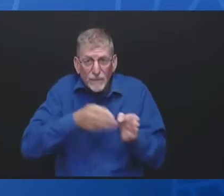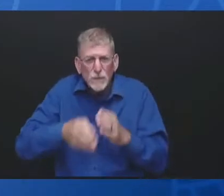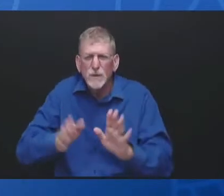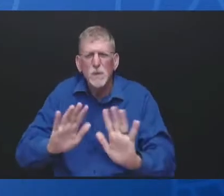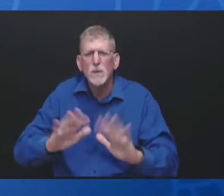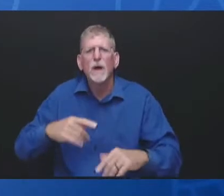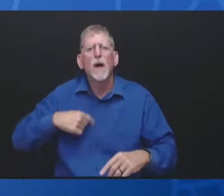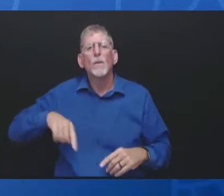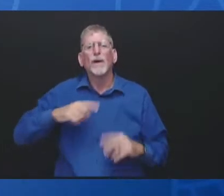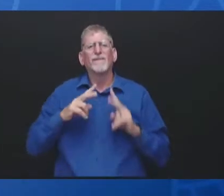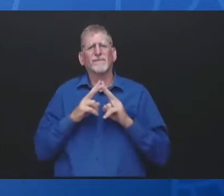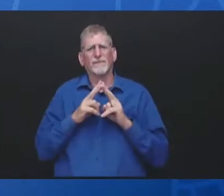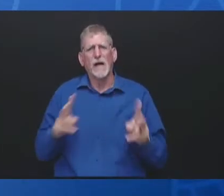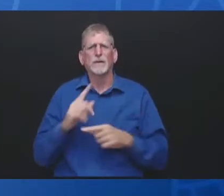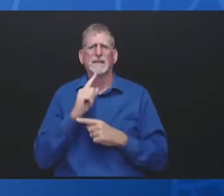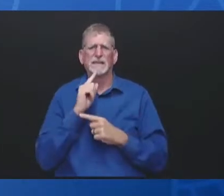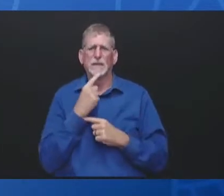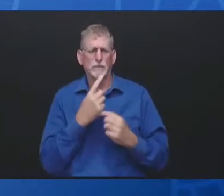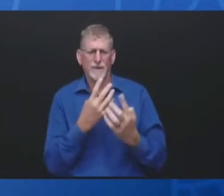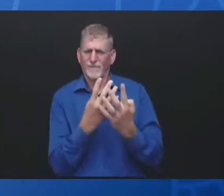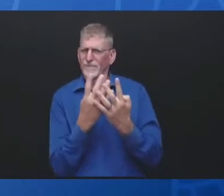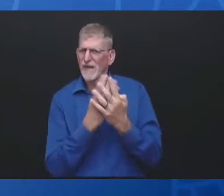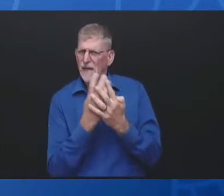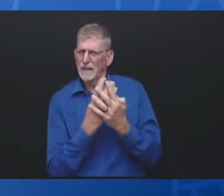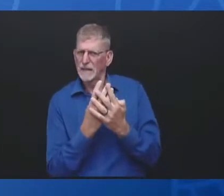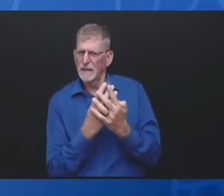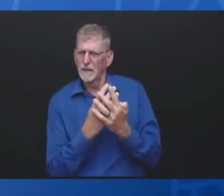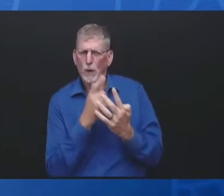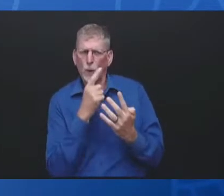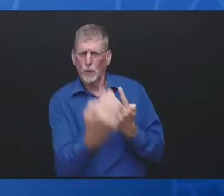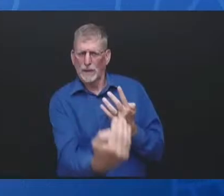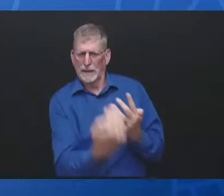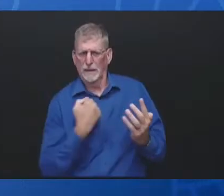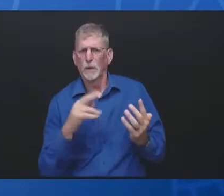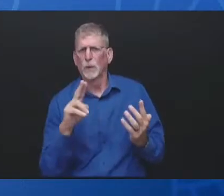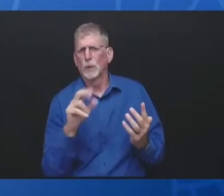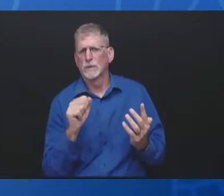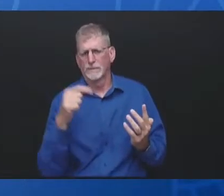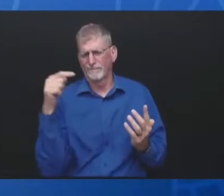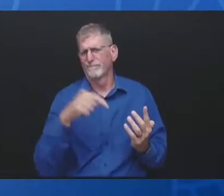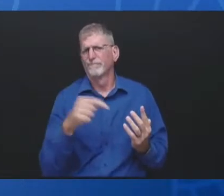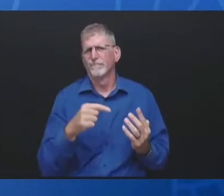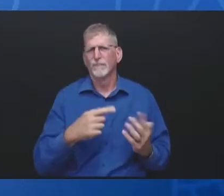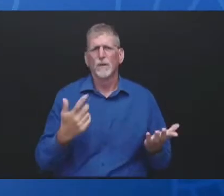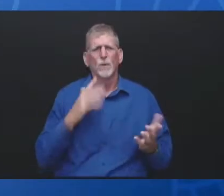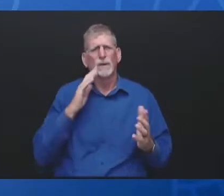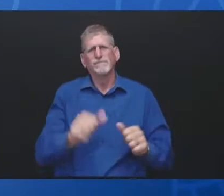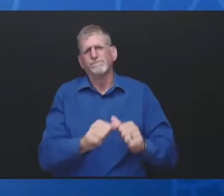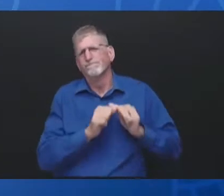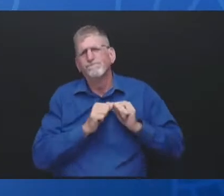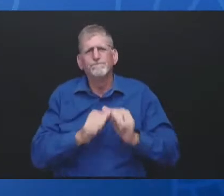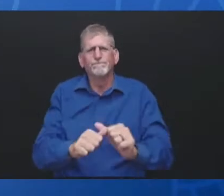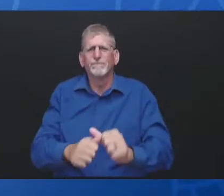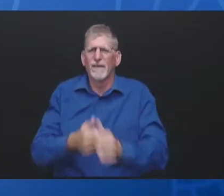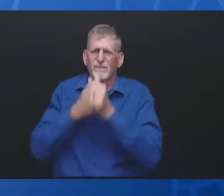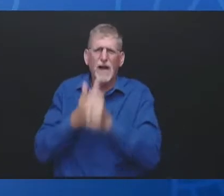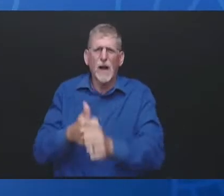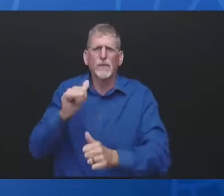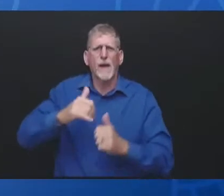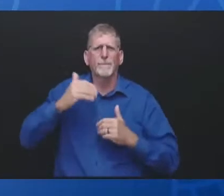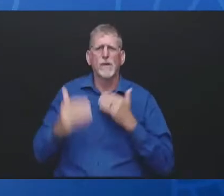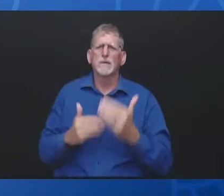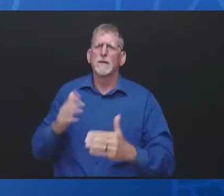vetting who it is that comes into the country, and we're going to continue to do that. We're going to continue to vet, and we continue to have an